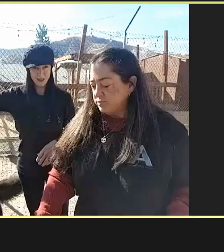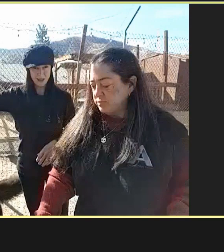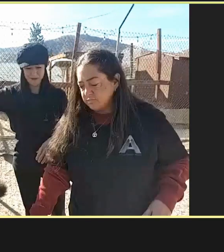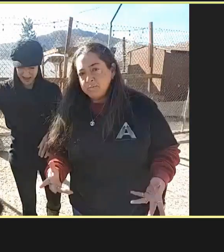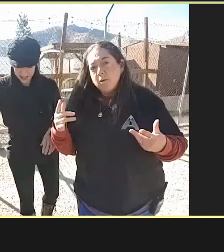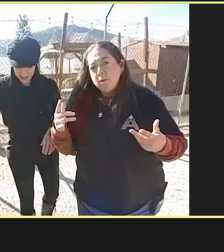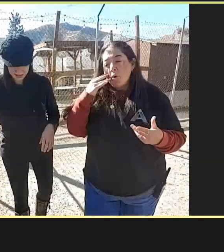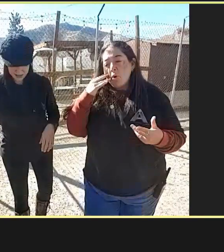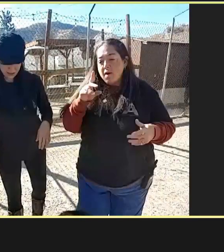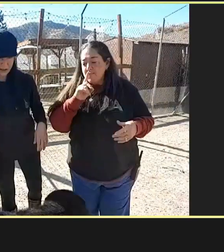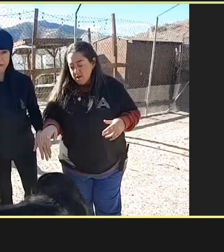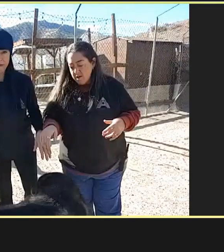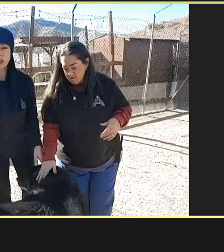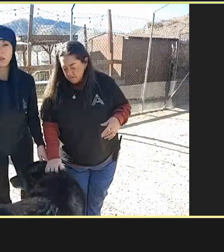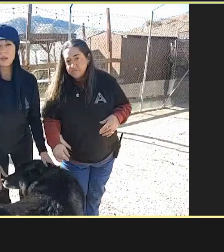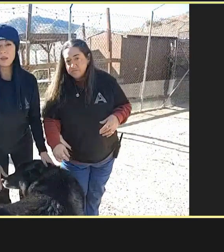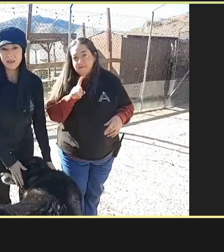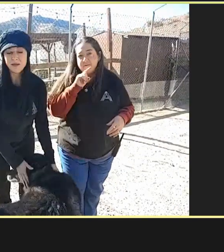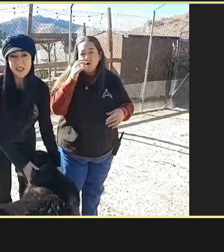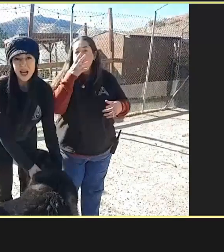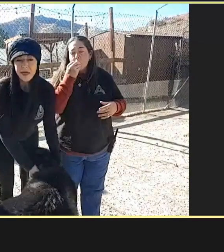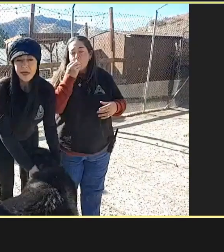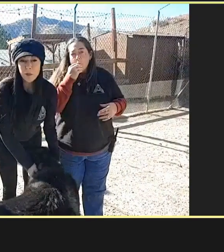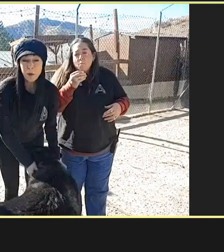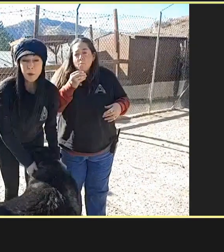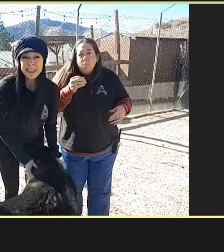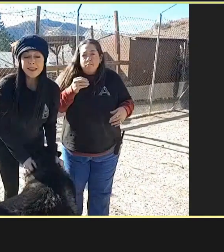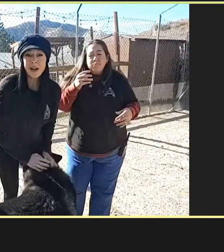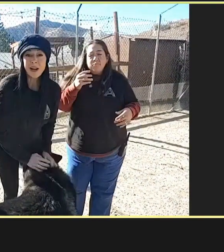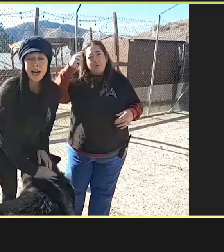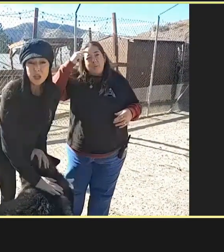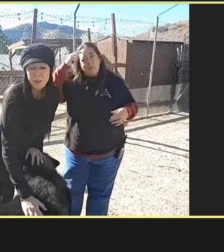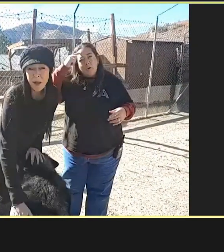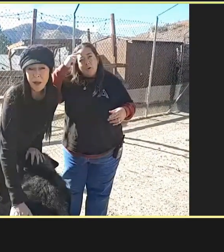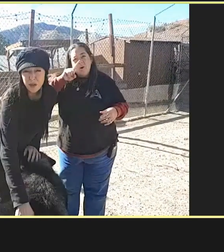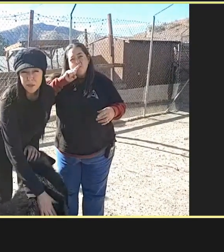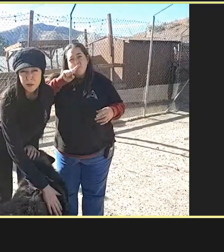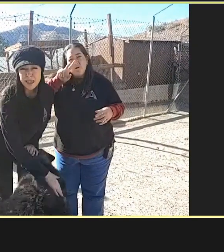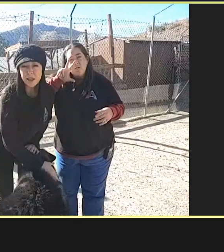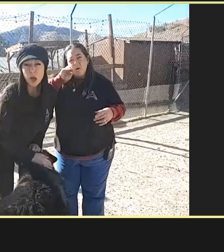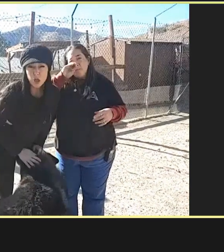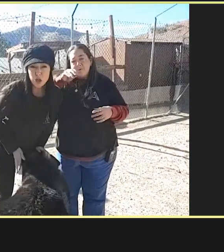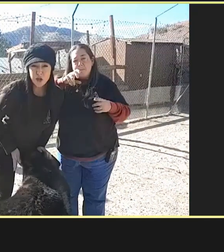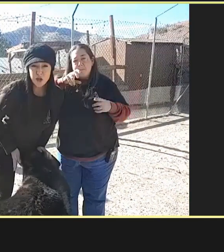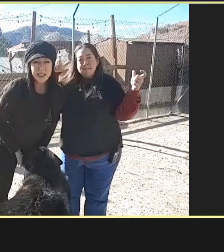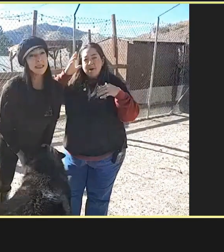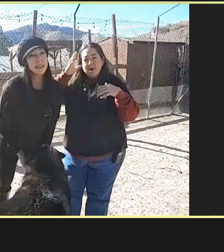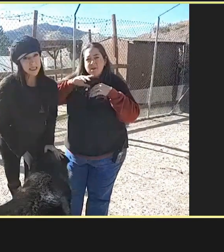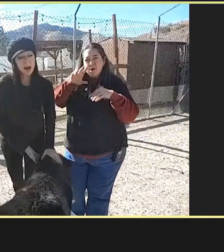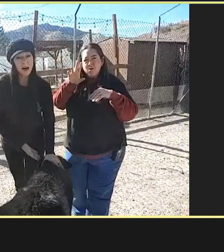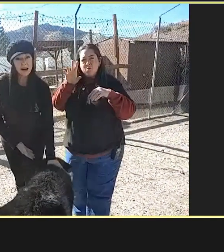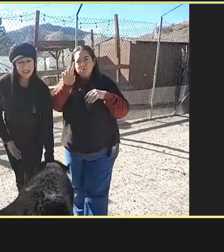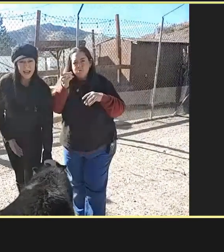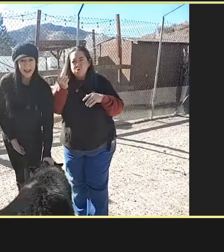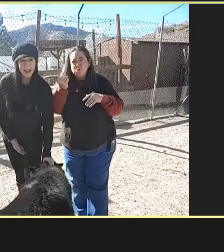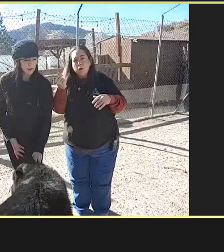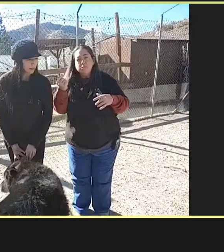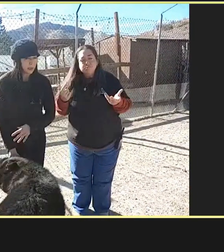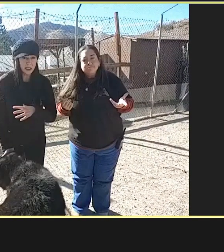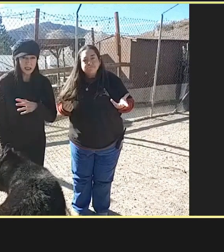So some of you might know this fact, but this is a fun fact. Wolves, their brains are actually about 30% larger than a